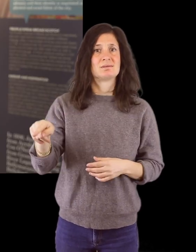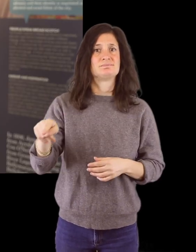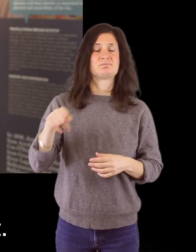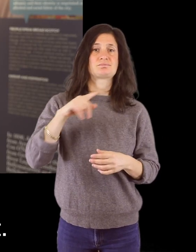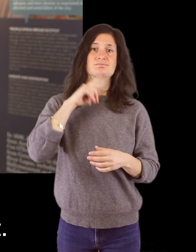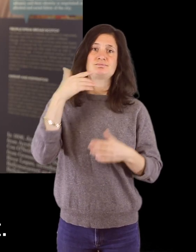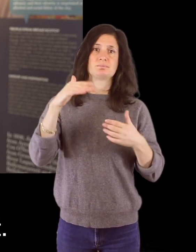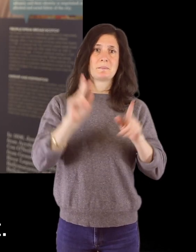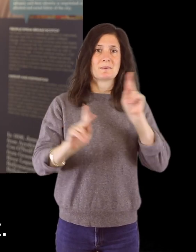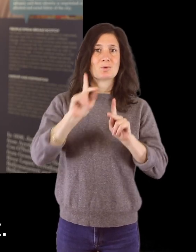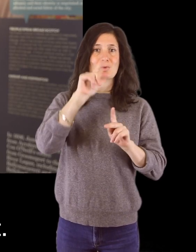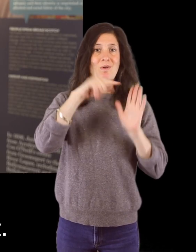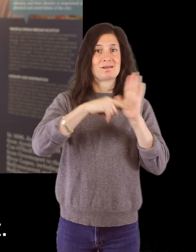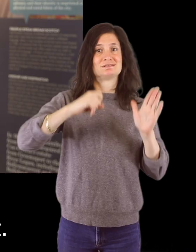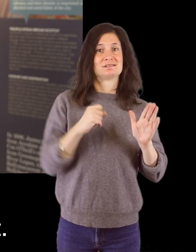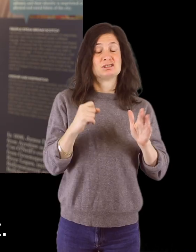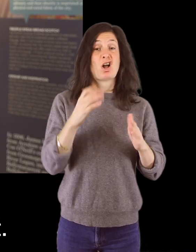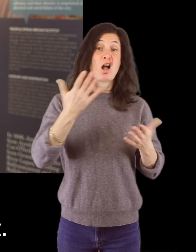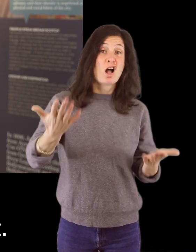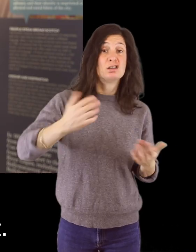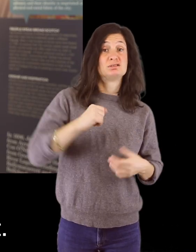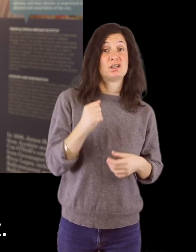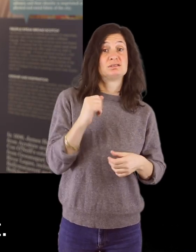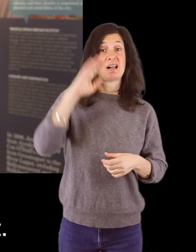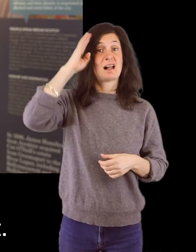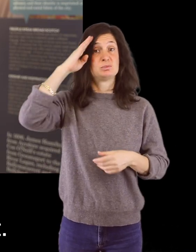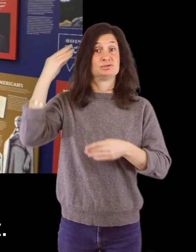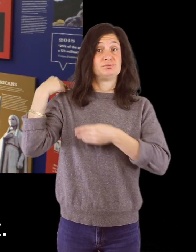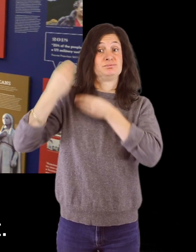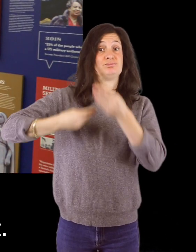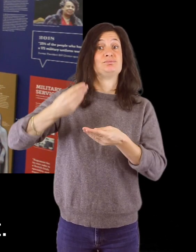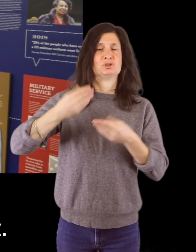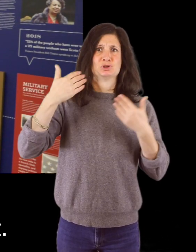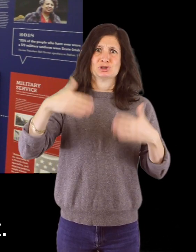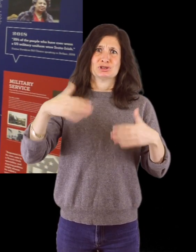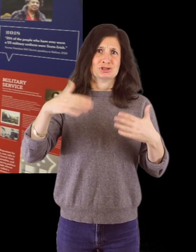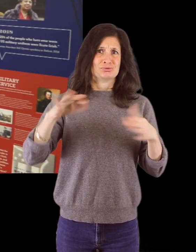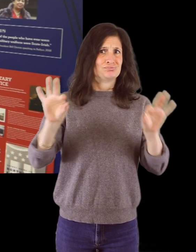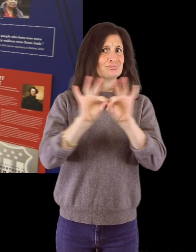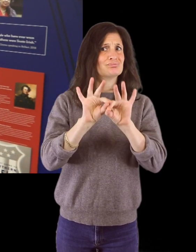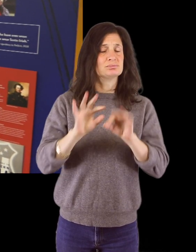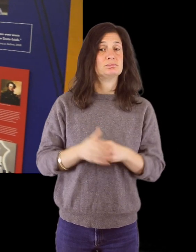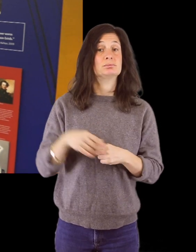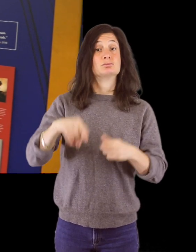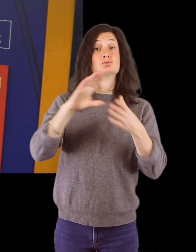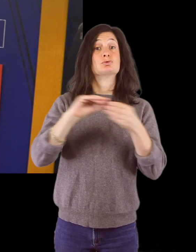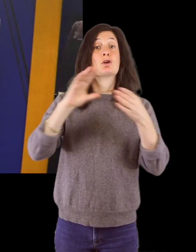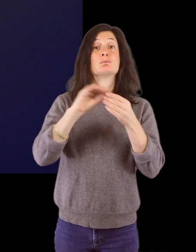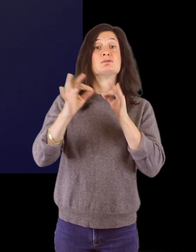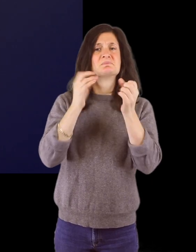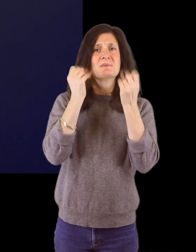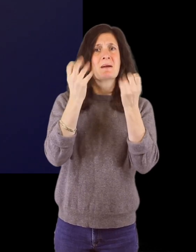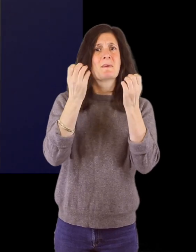America, and to the role played by those of Ulster Scots or Scotch-Irish descent. The story told here talks